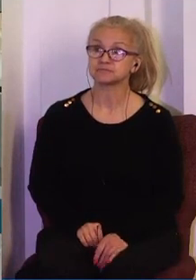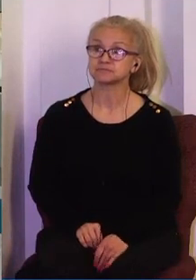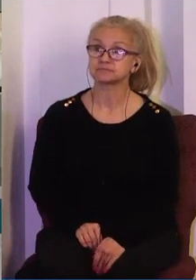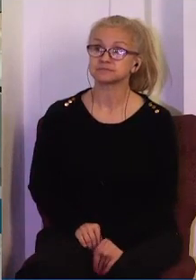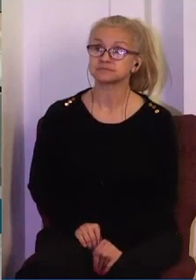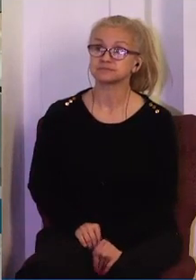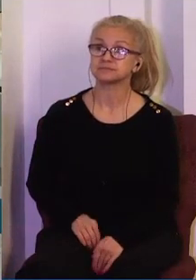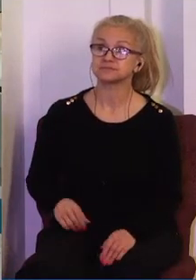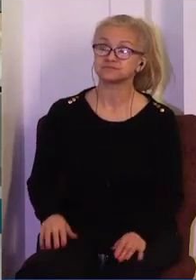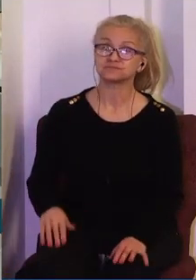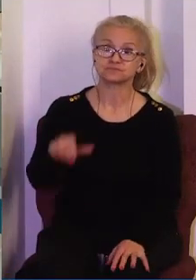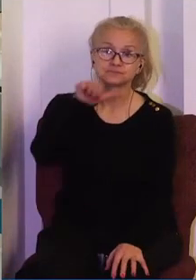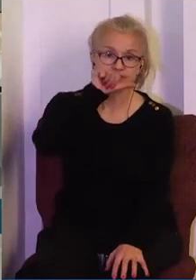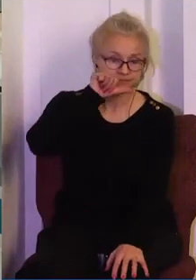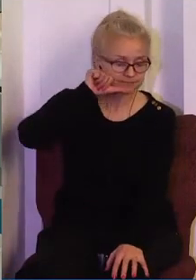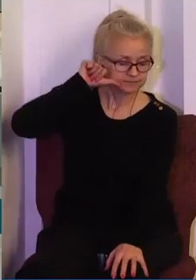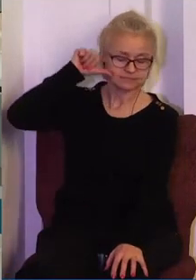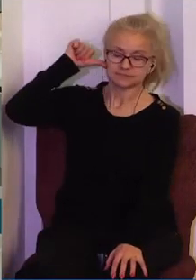Yesterday,